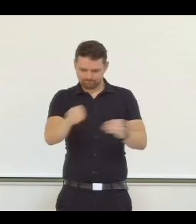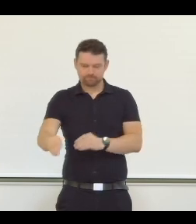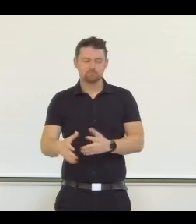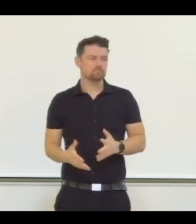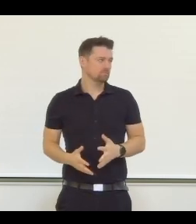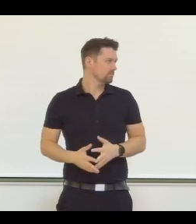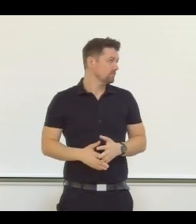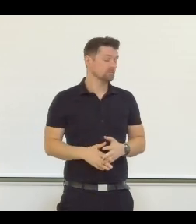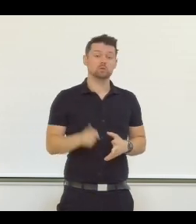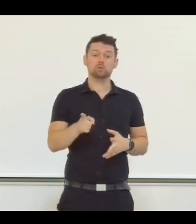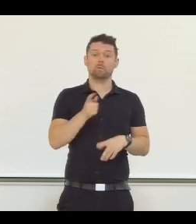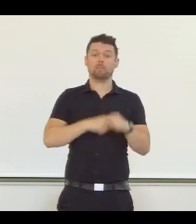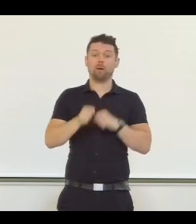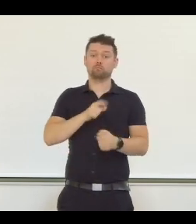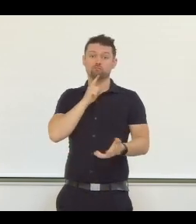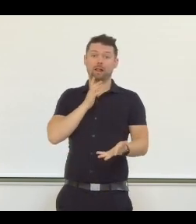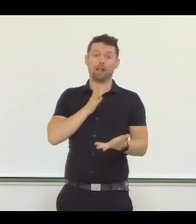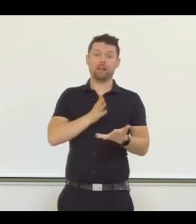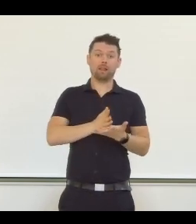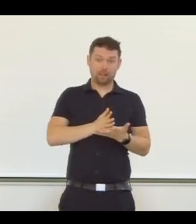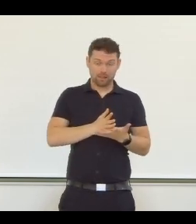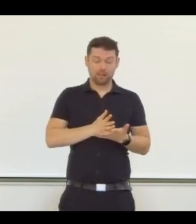And to make it realistic,